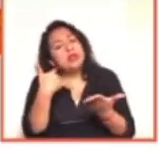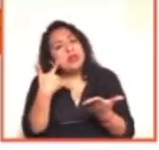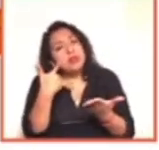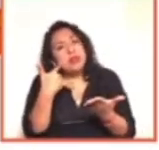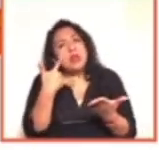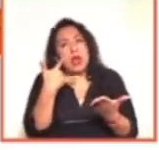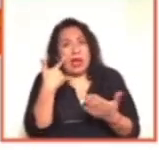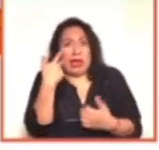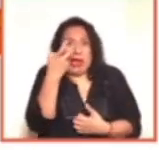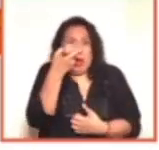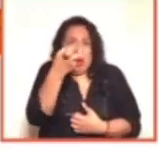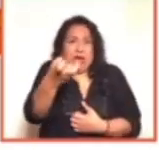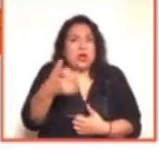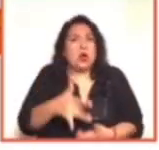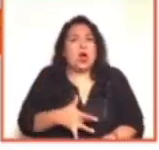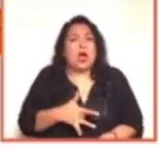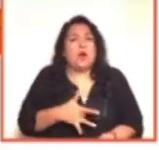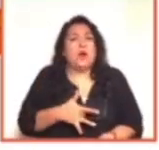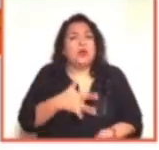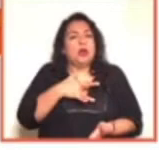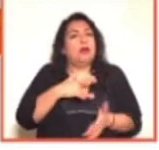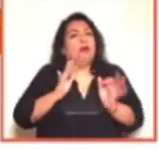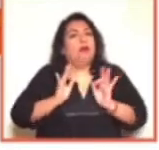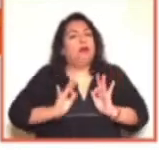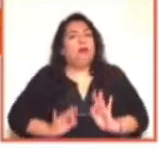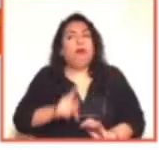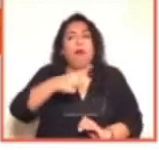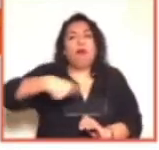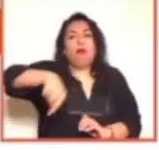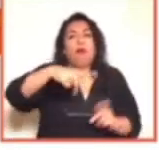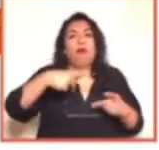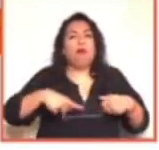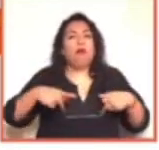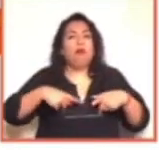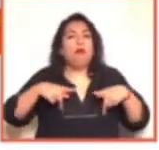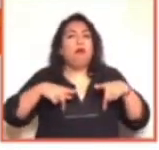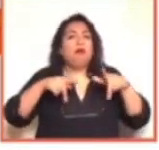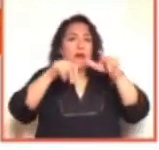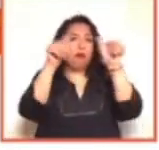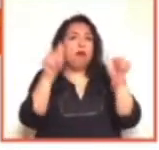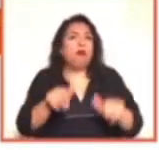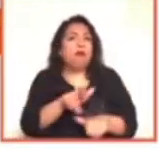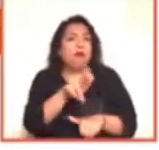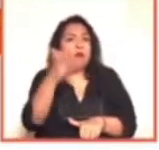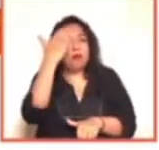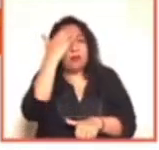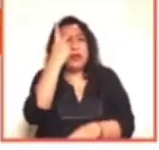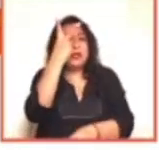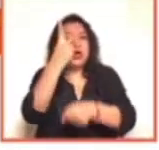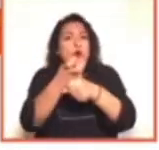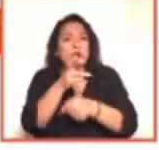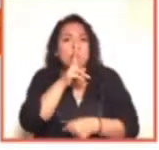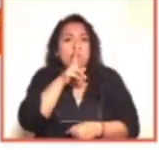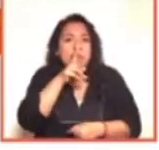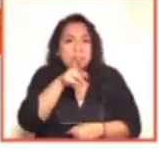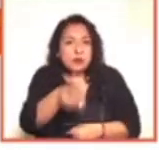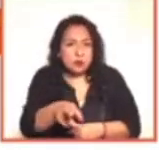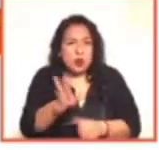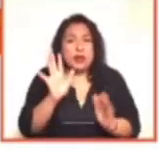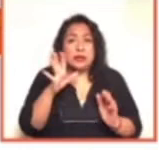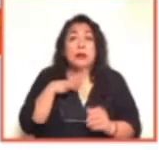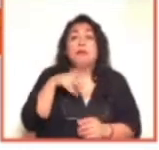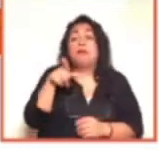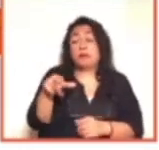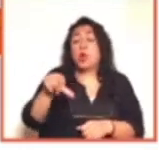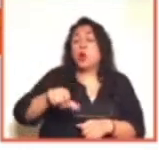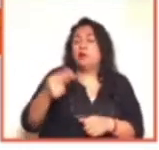given the recognition of being second responders. That goes beyond political affiliation. Cota insiste en la necesidad de un